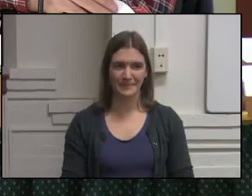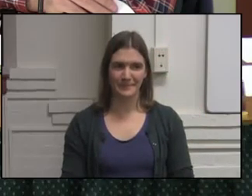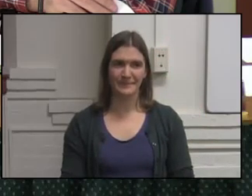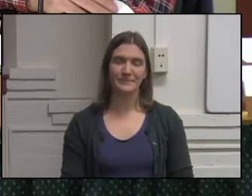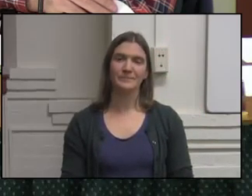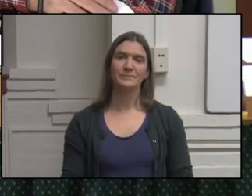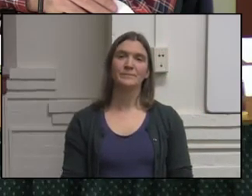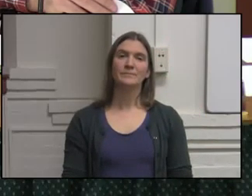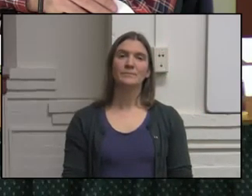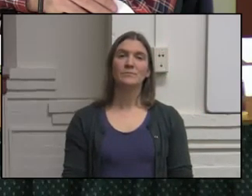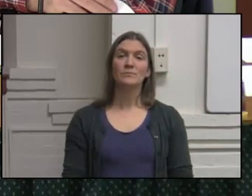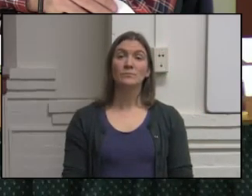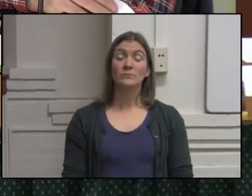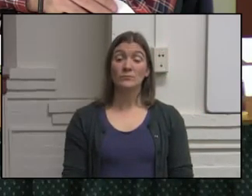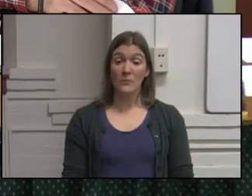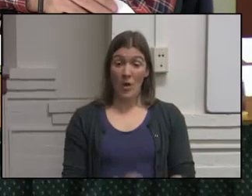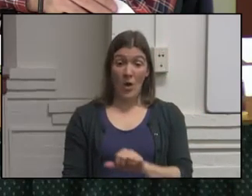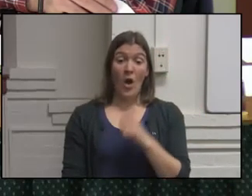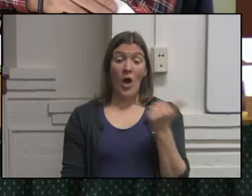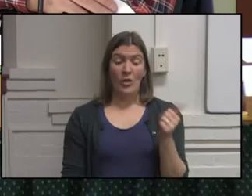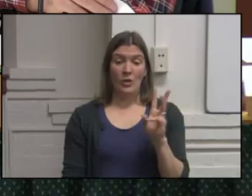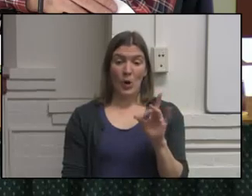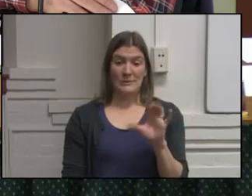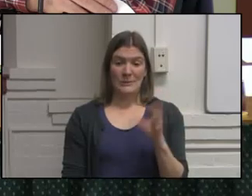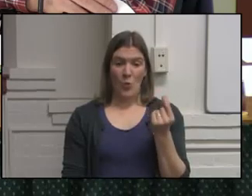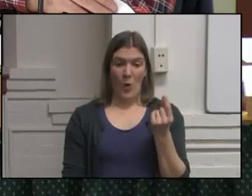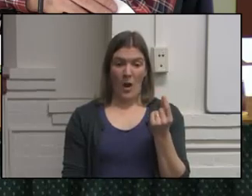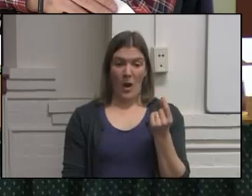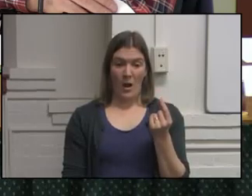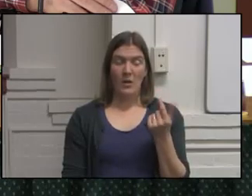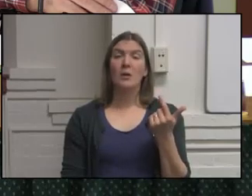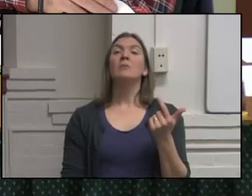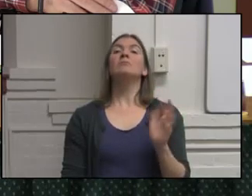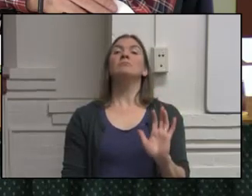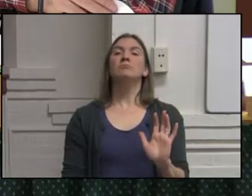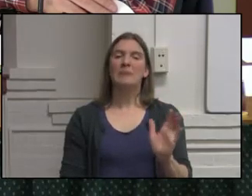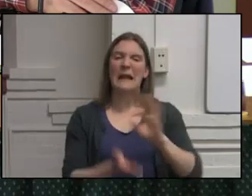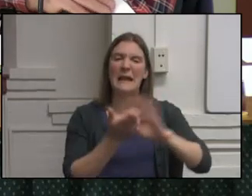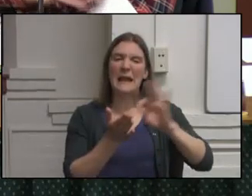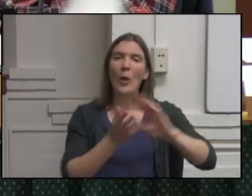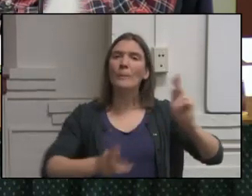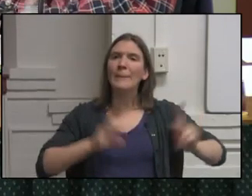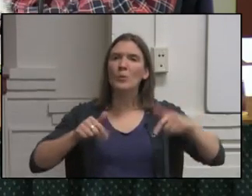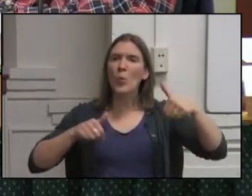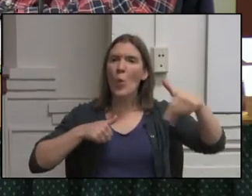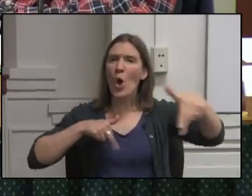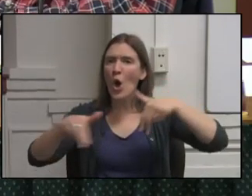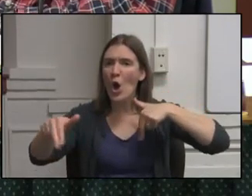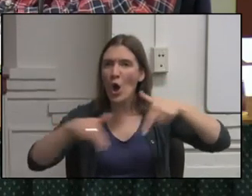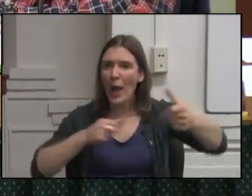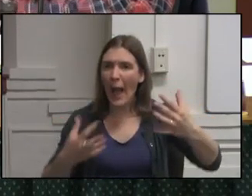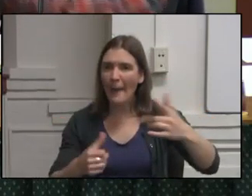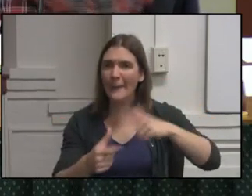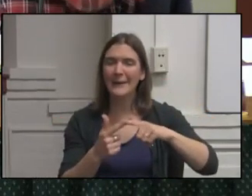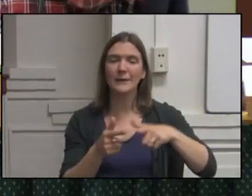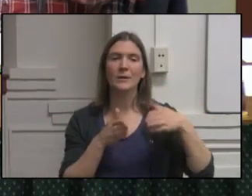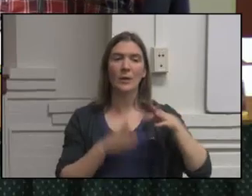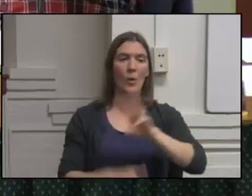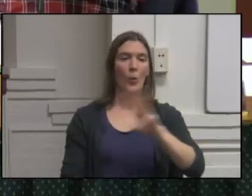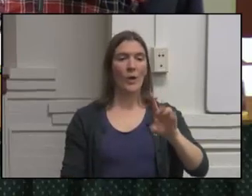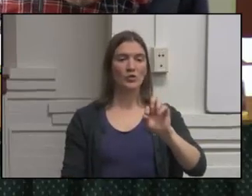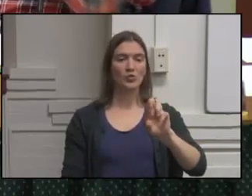And they're also working on pedestrian counts, and West River Trail counts is something that